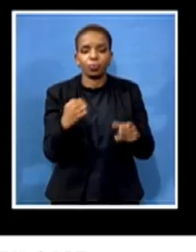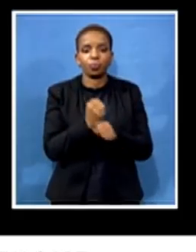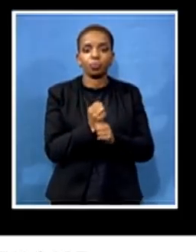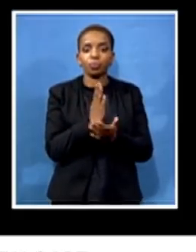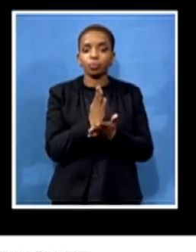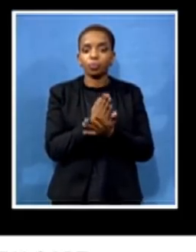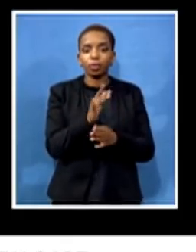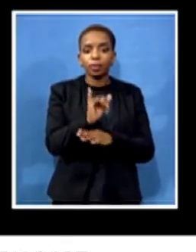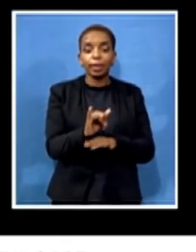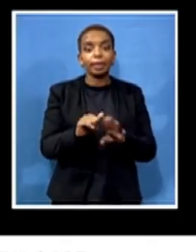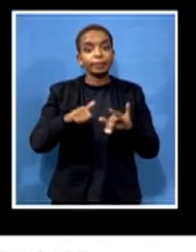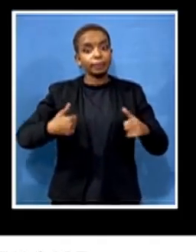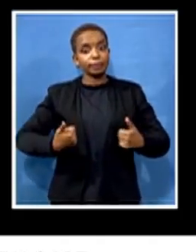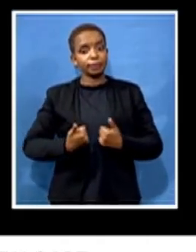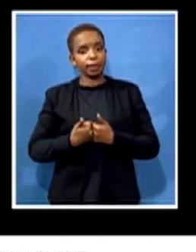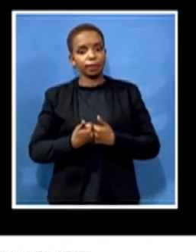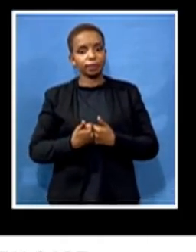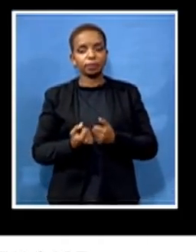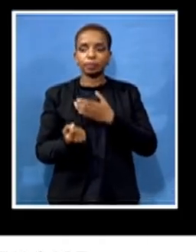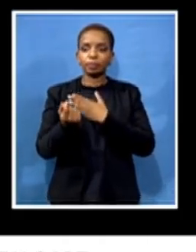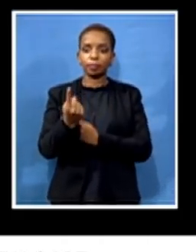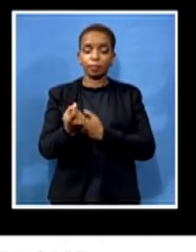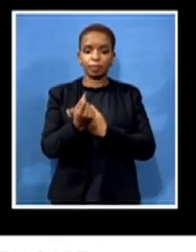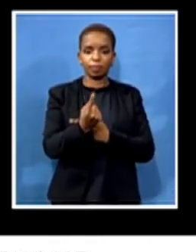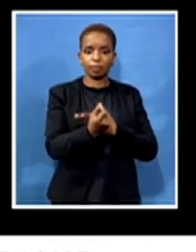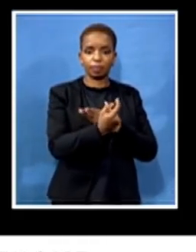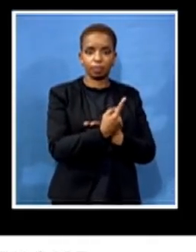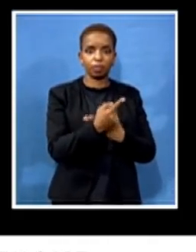to the PPEs